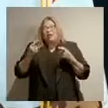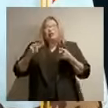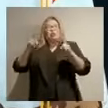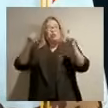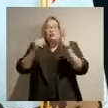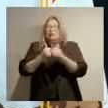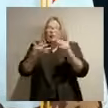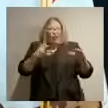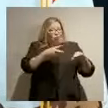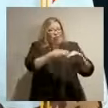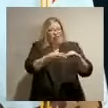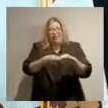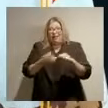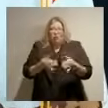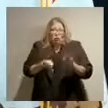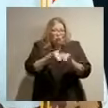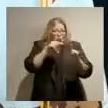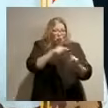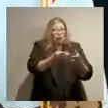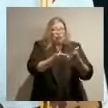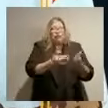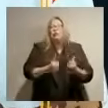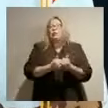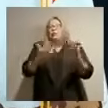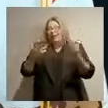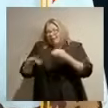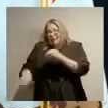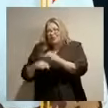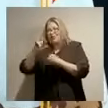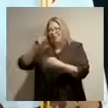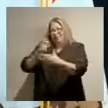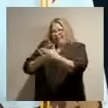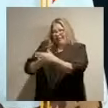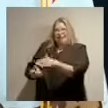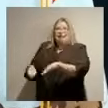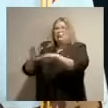core services, without an additional tax increase. And I don't think that now is the